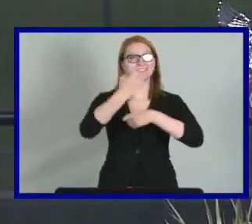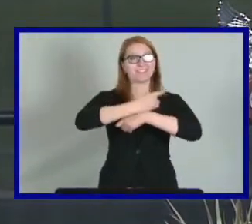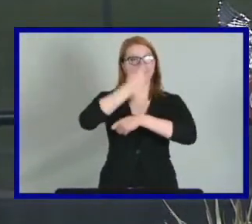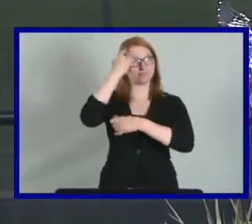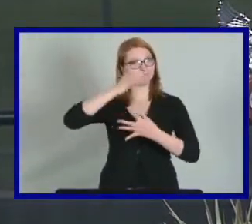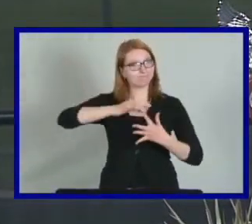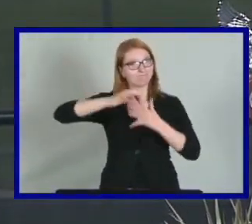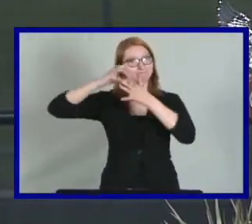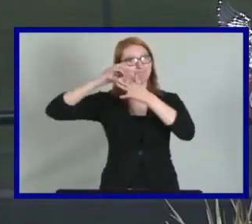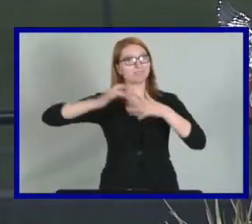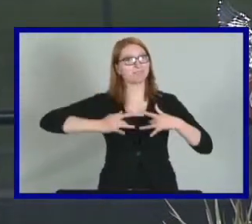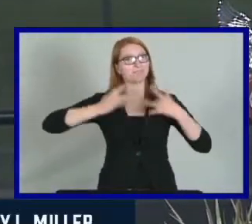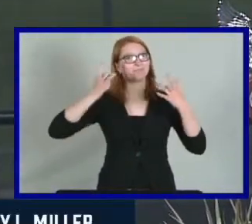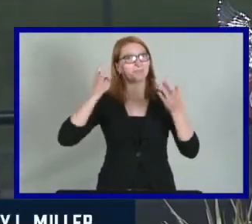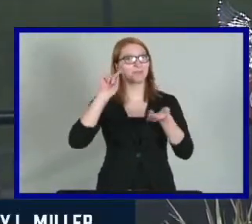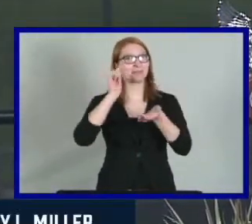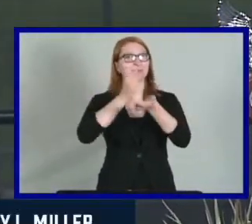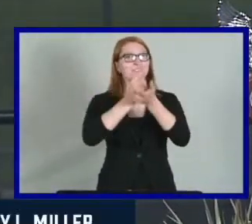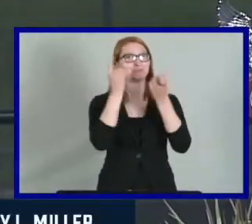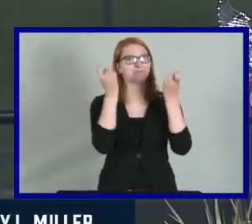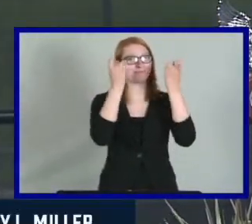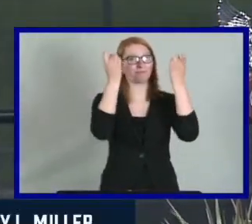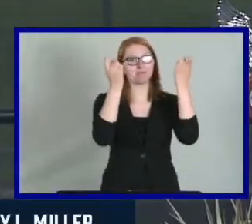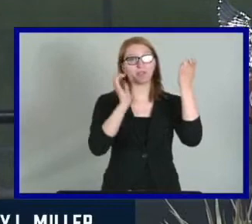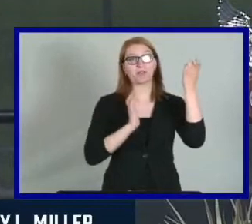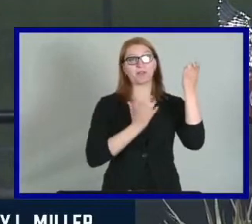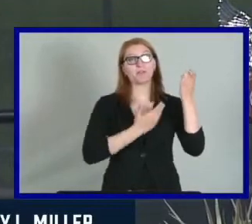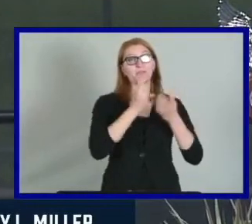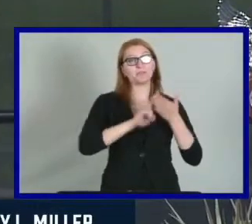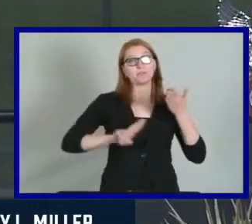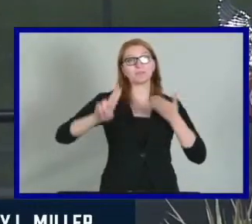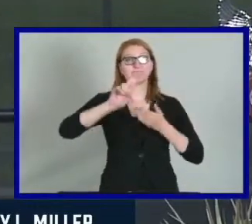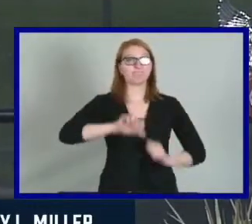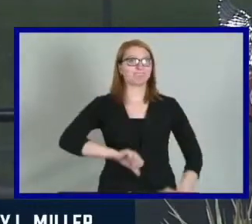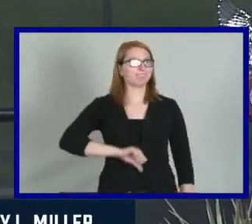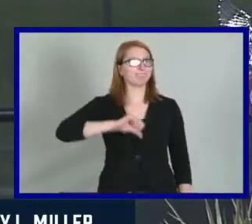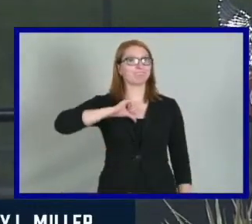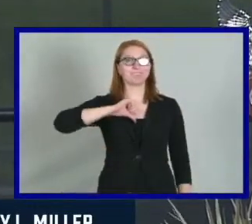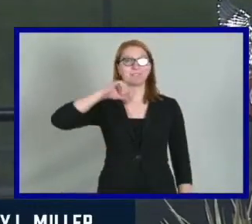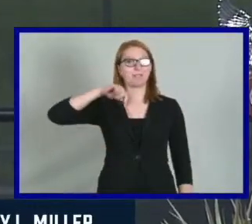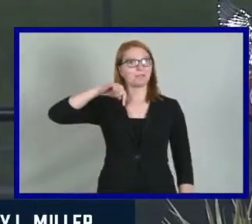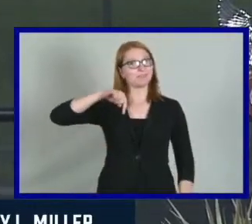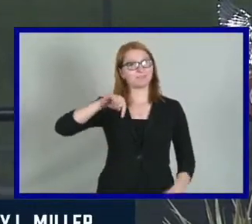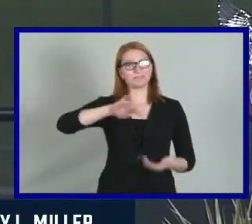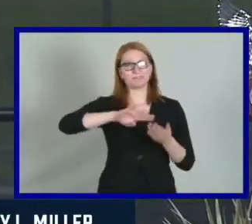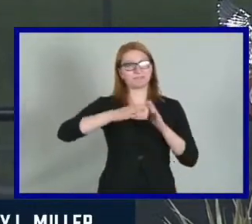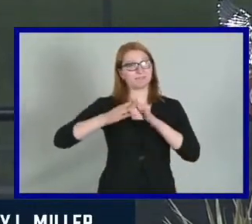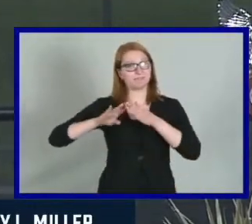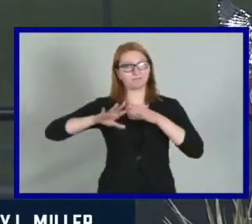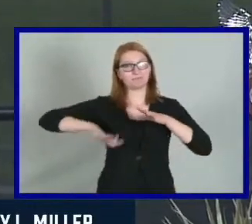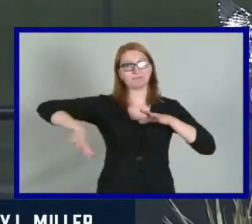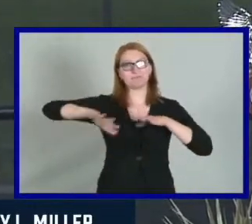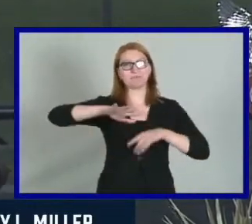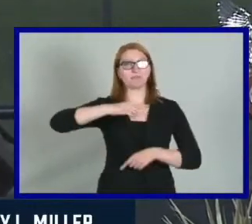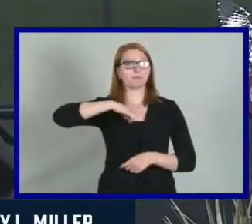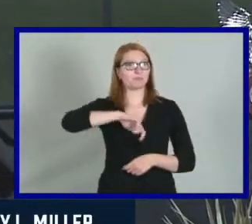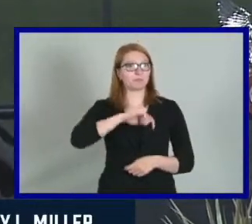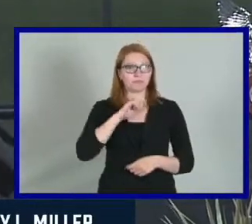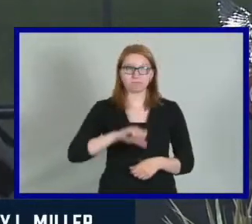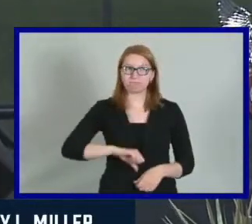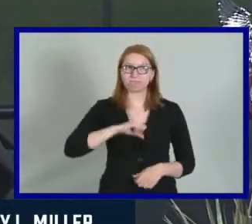We are a university that is proud of its place, that loves its people, and that keeps its